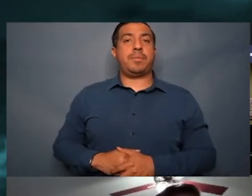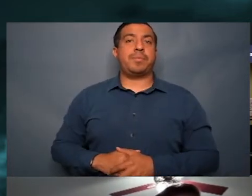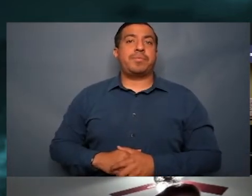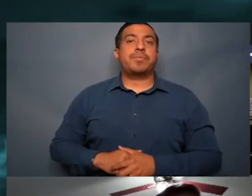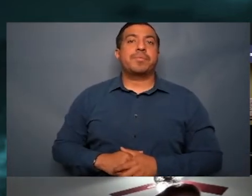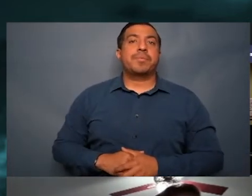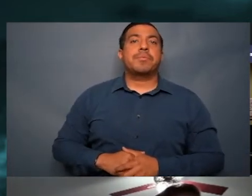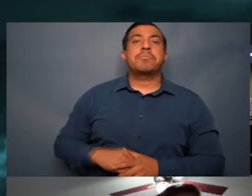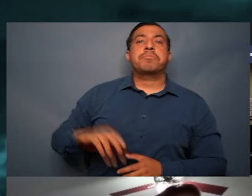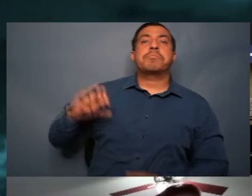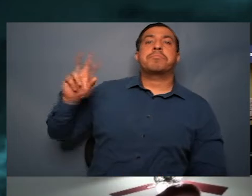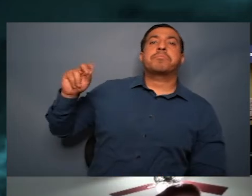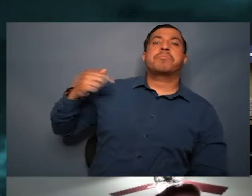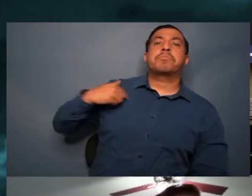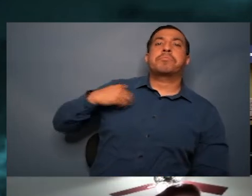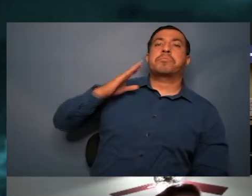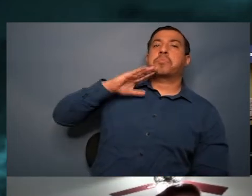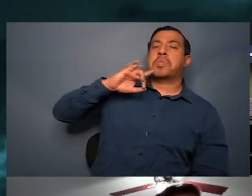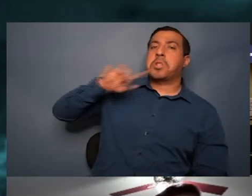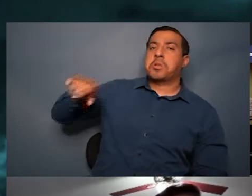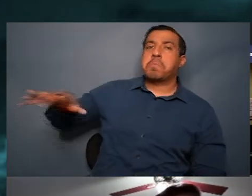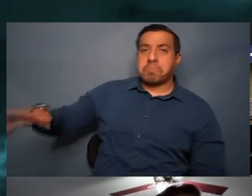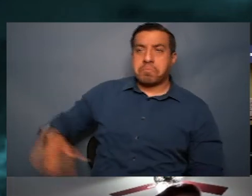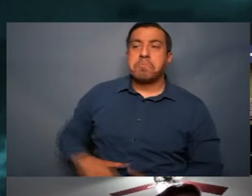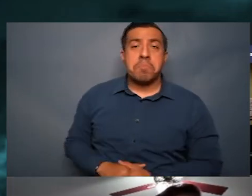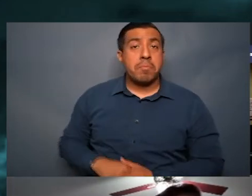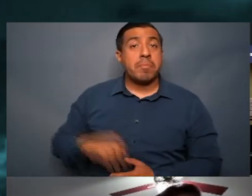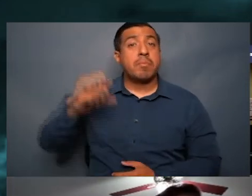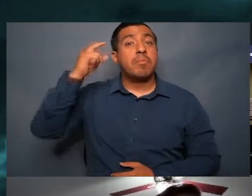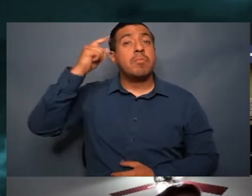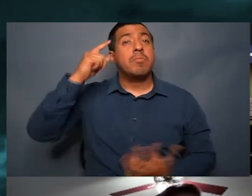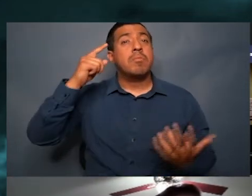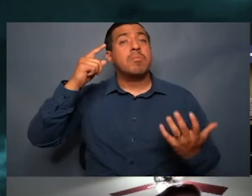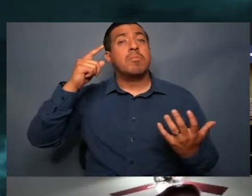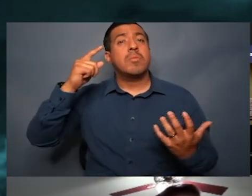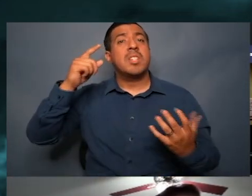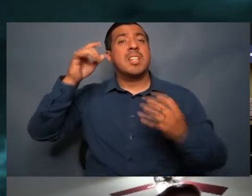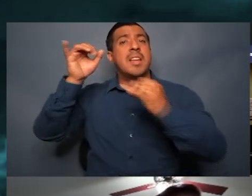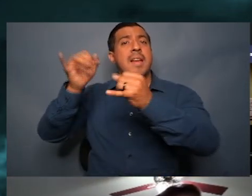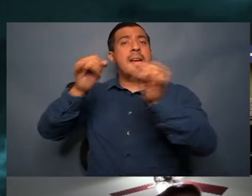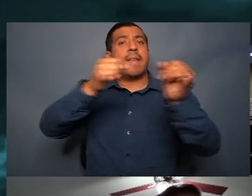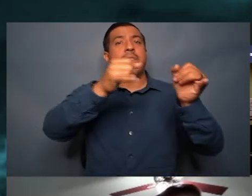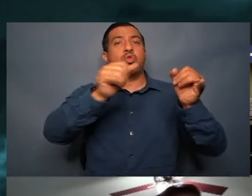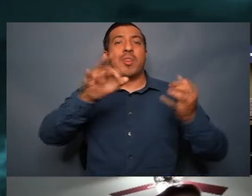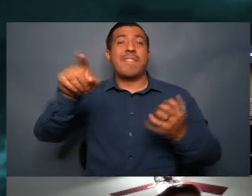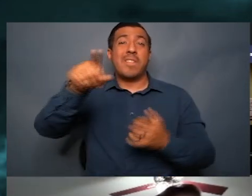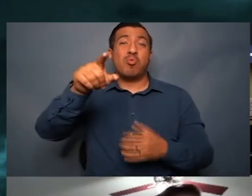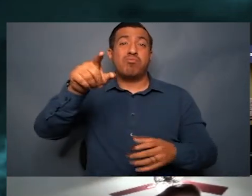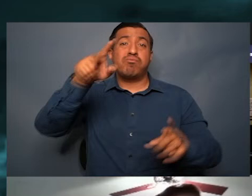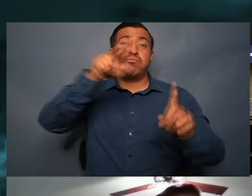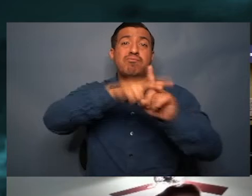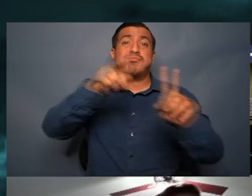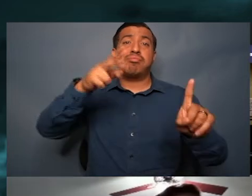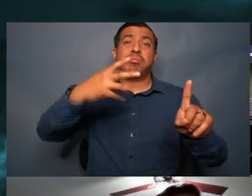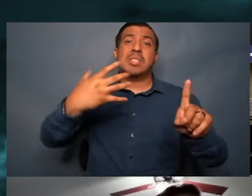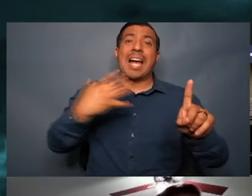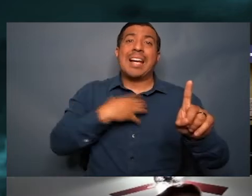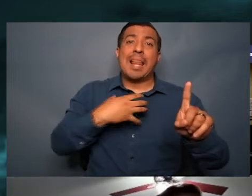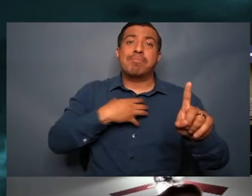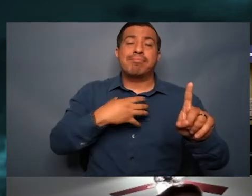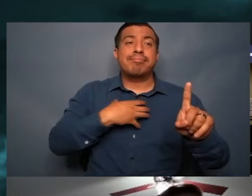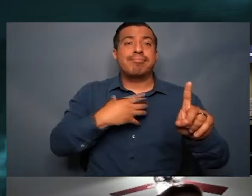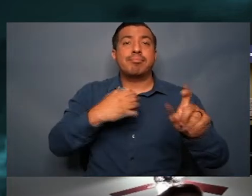Well, all right, I'll jump in. As individuals, when you file a claim with FEMA,